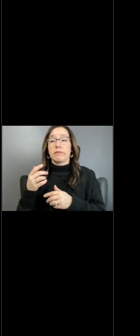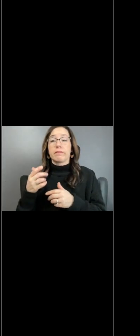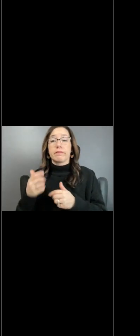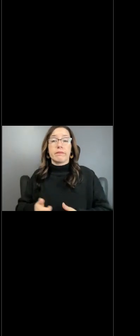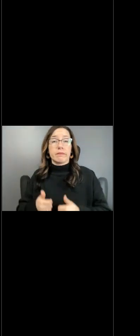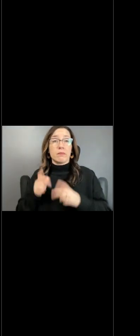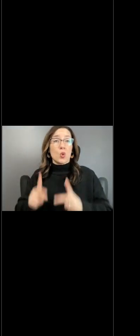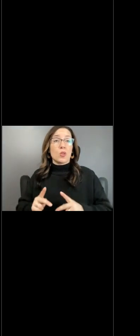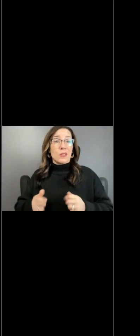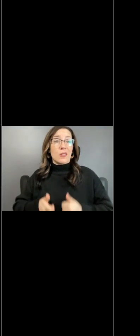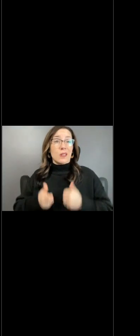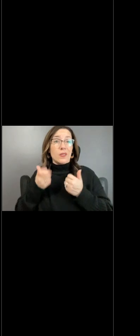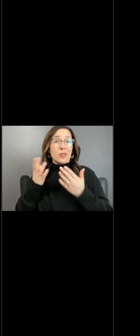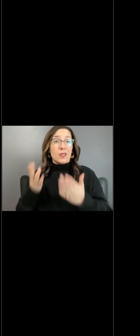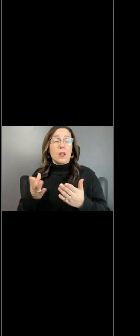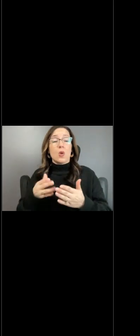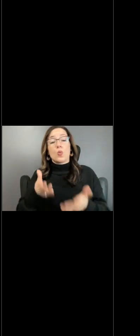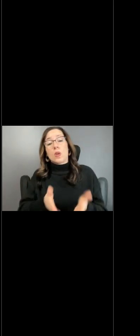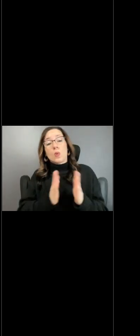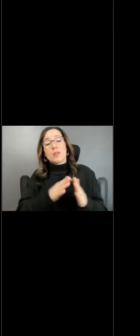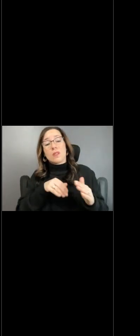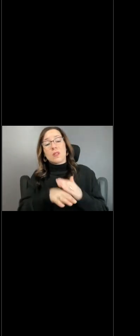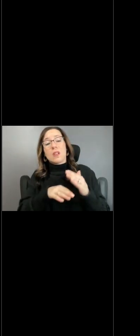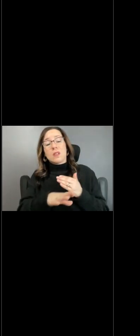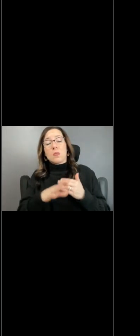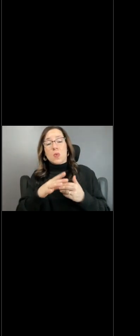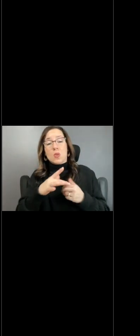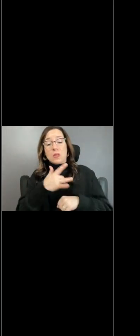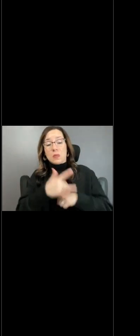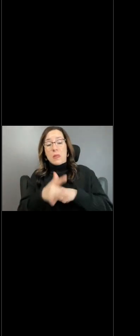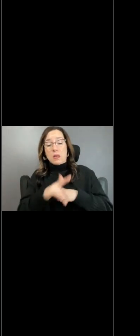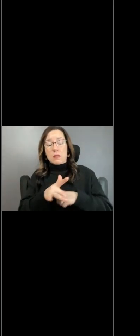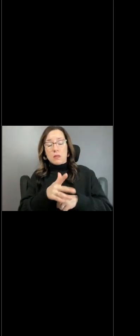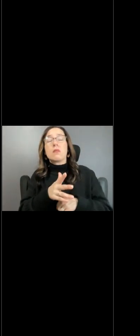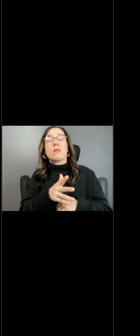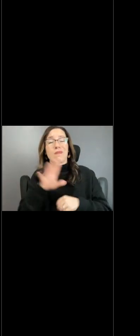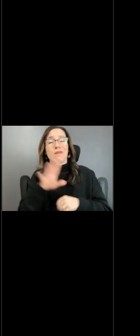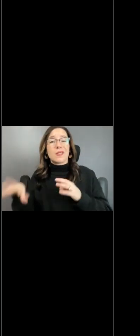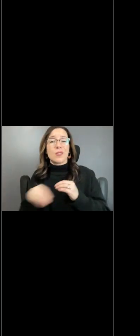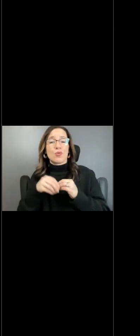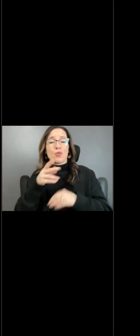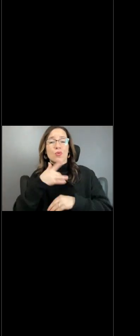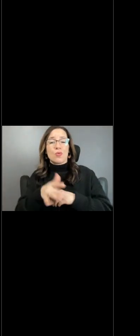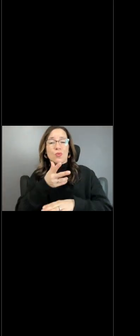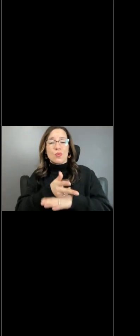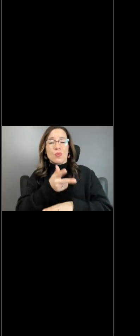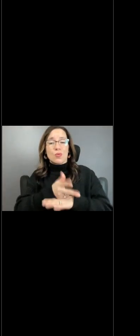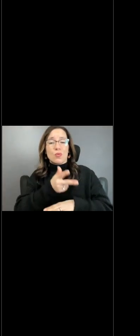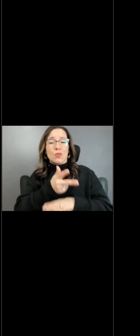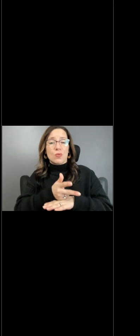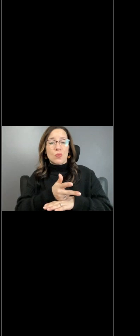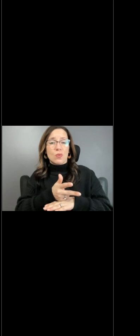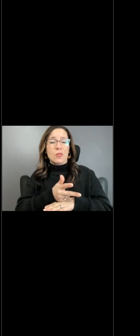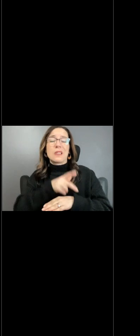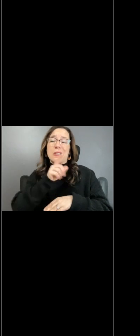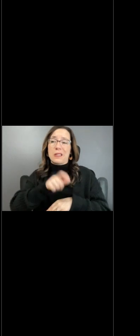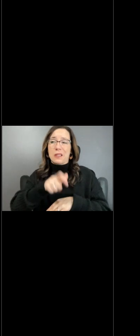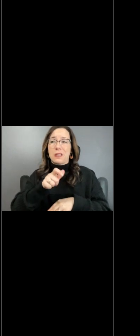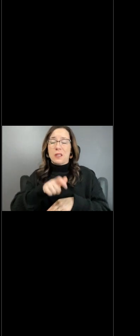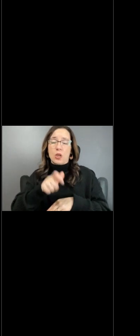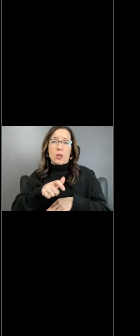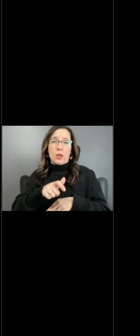an accessible space, additional accessible parking spaces would be